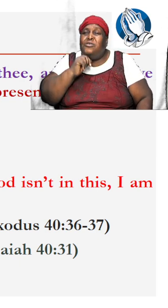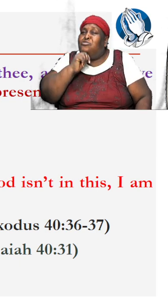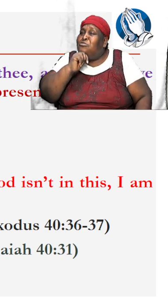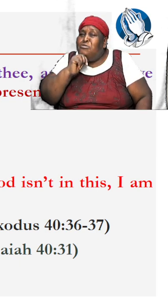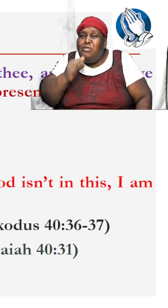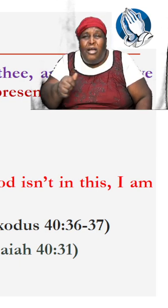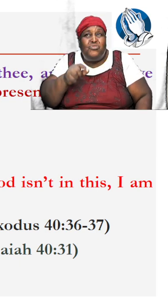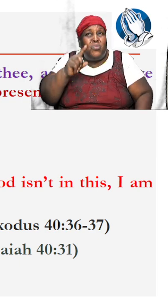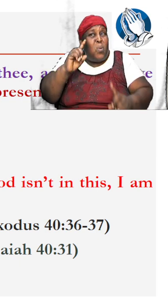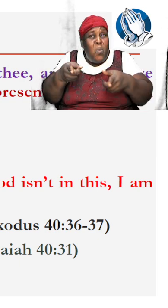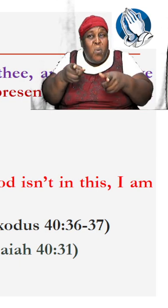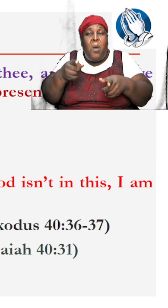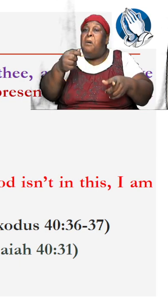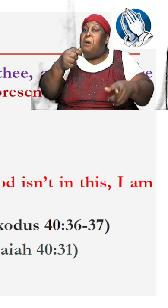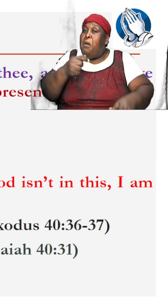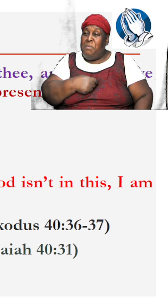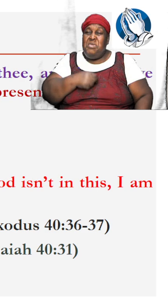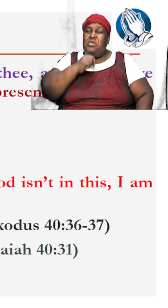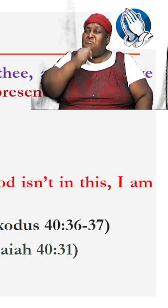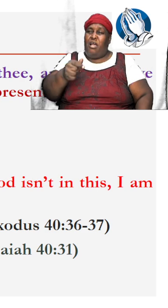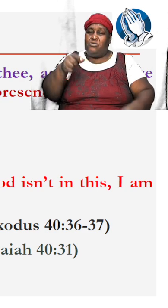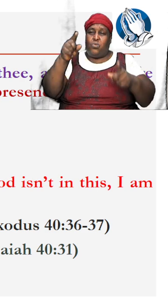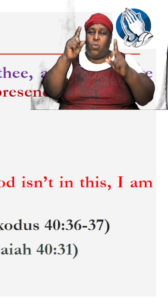go, I am not going to go.